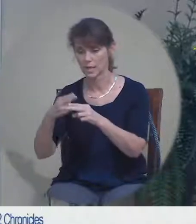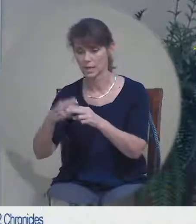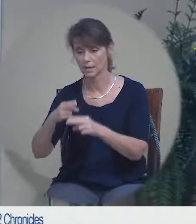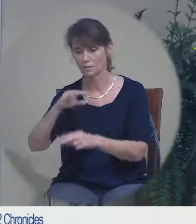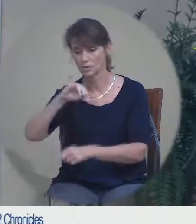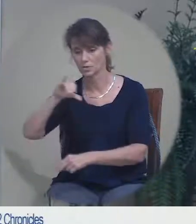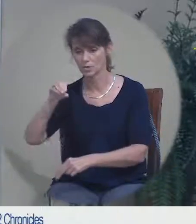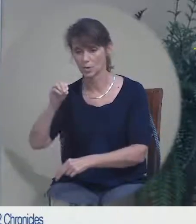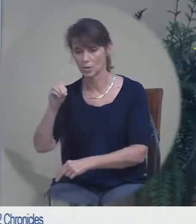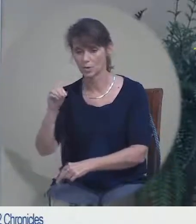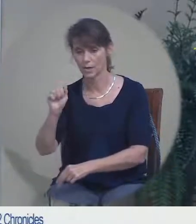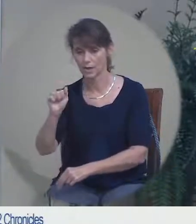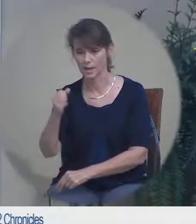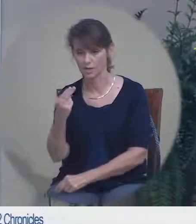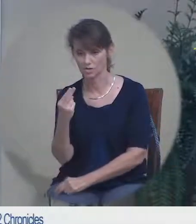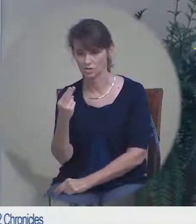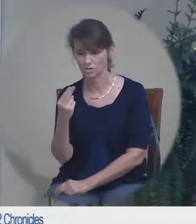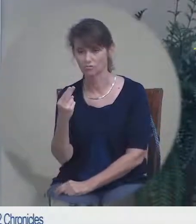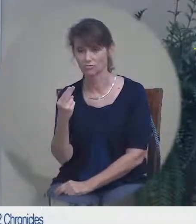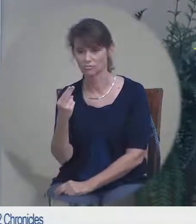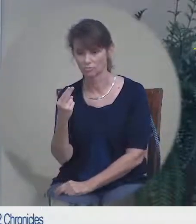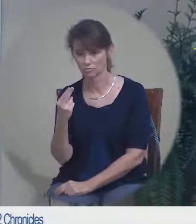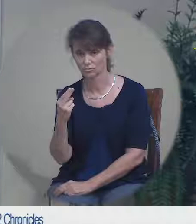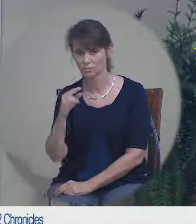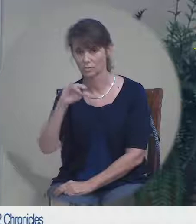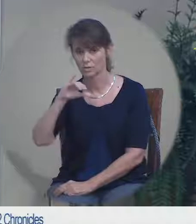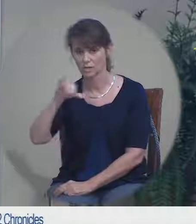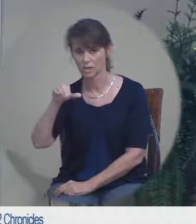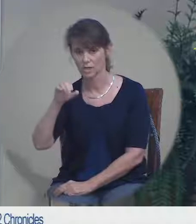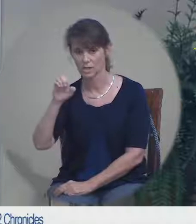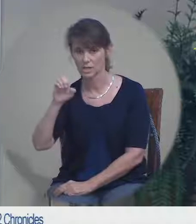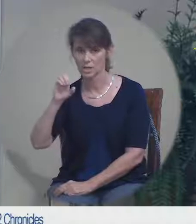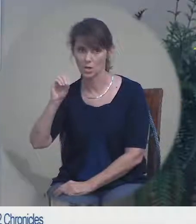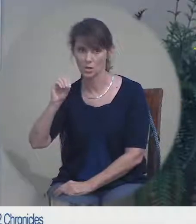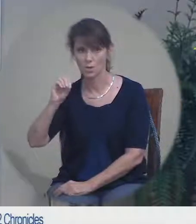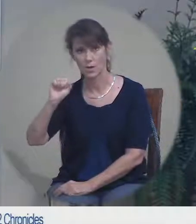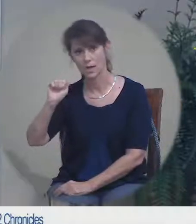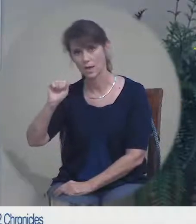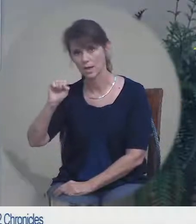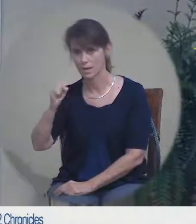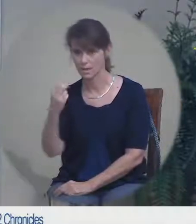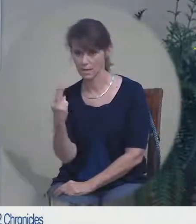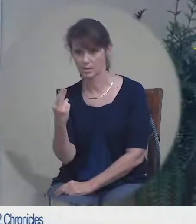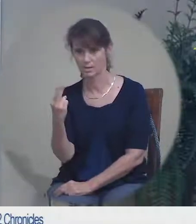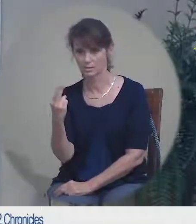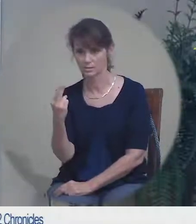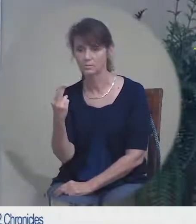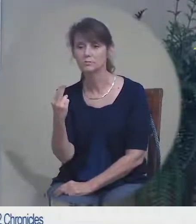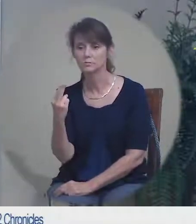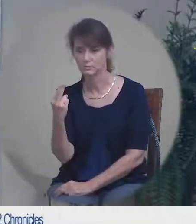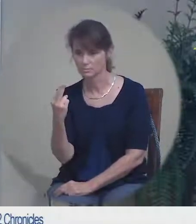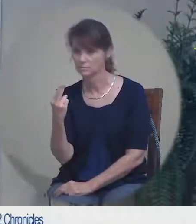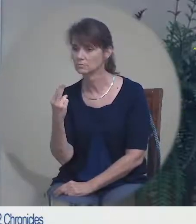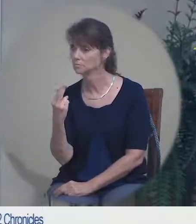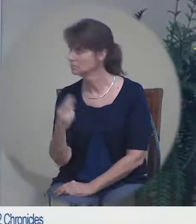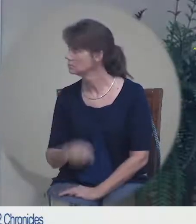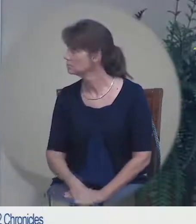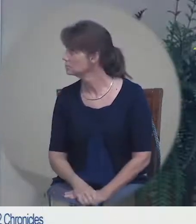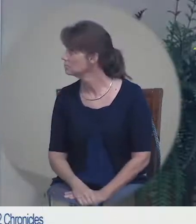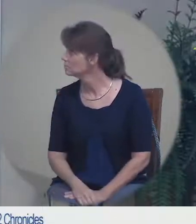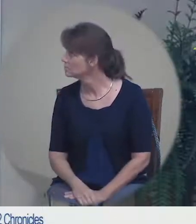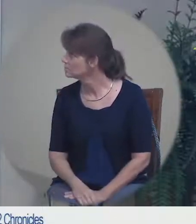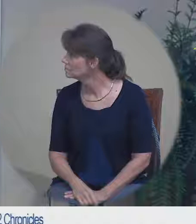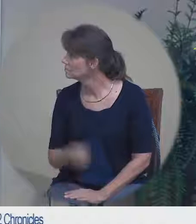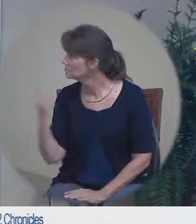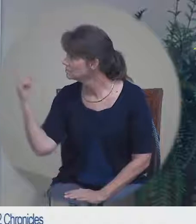name, Jehoash. And you'll see it in both spellings, both spellings throughout the text. We're going to go